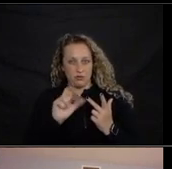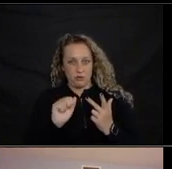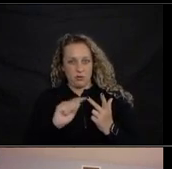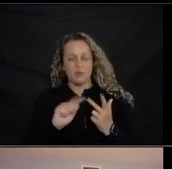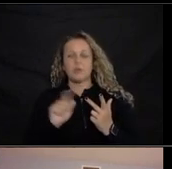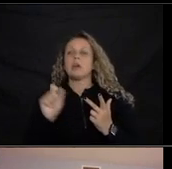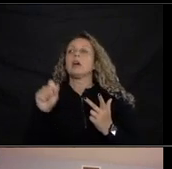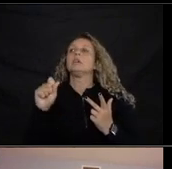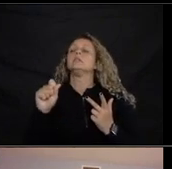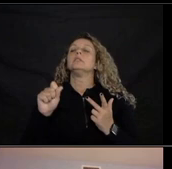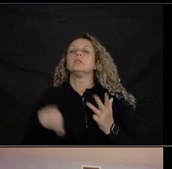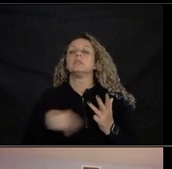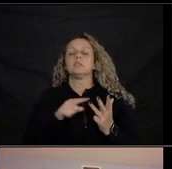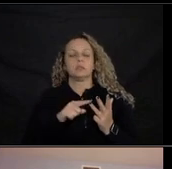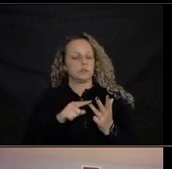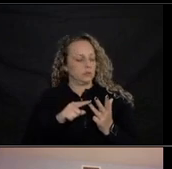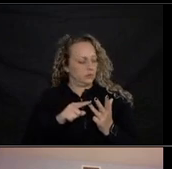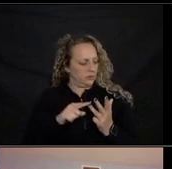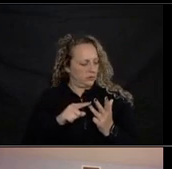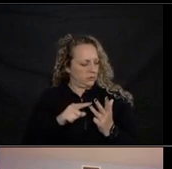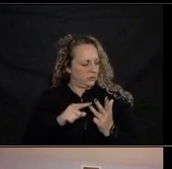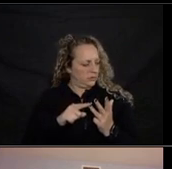Yes.